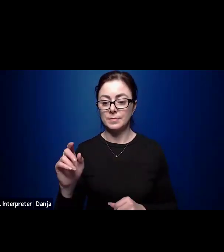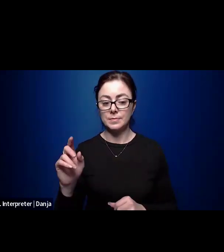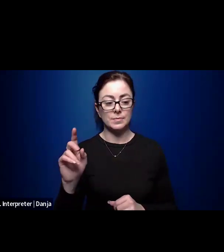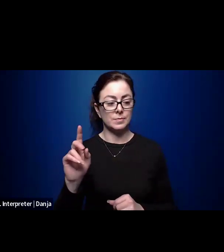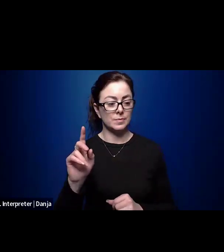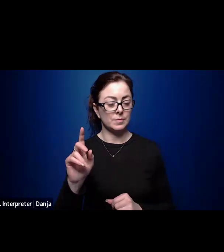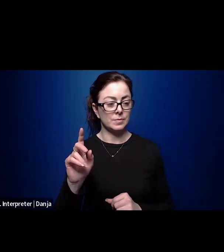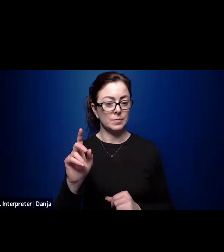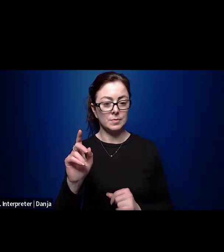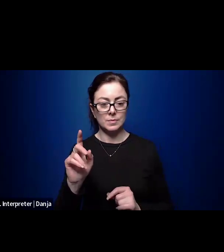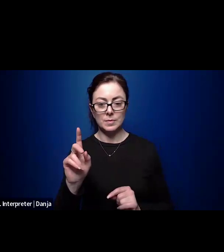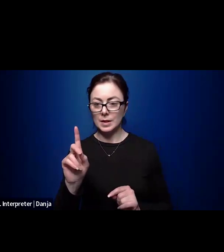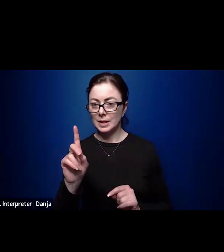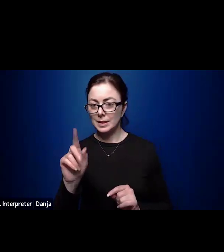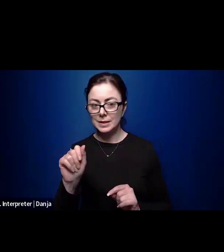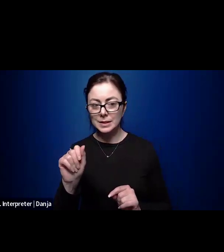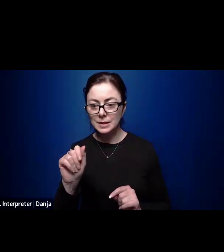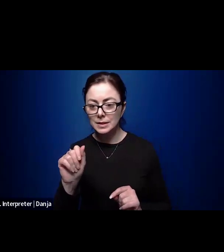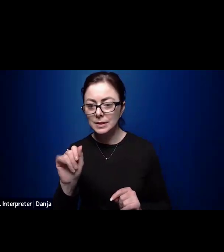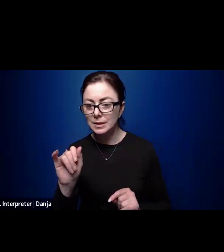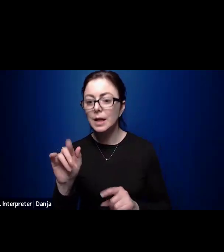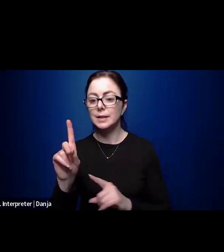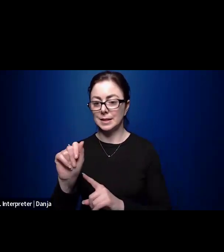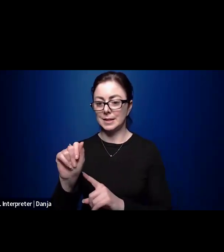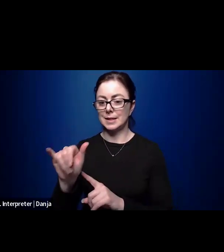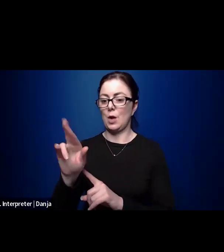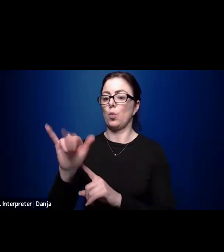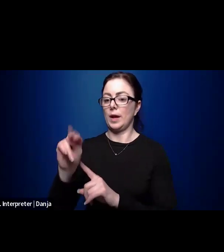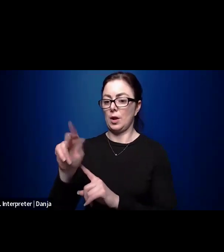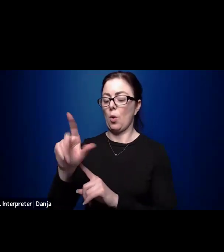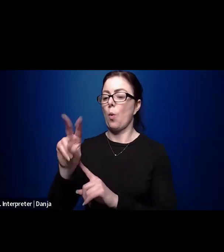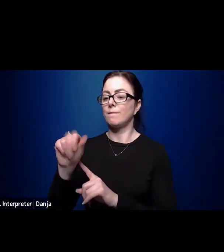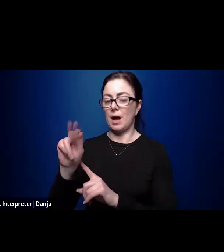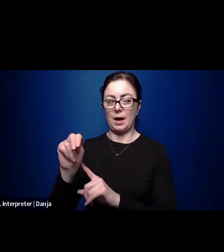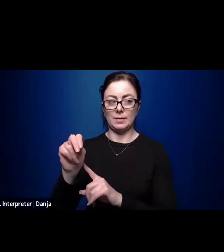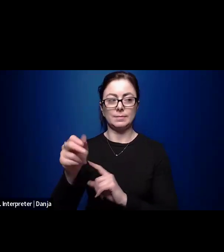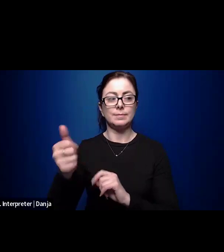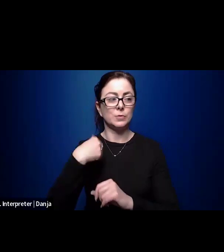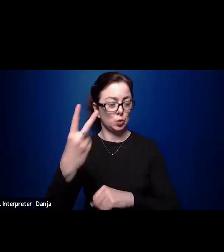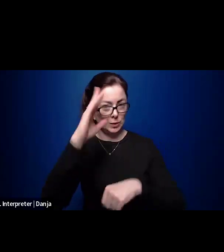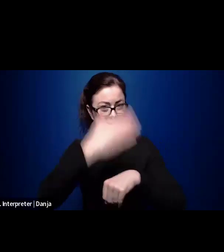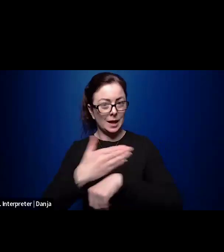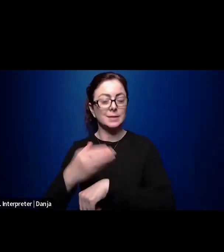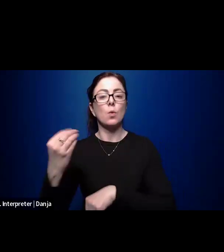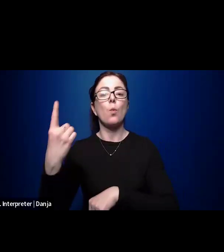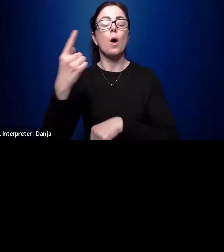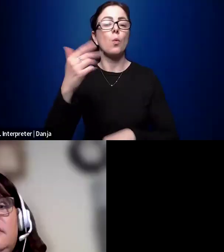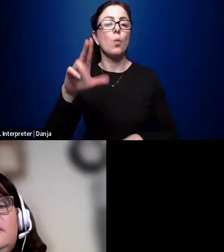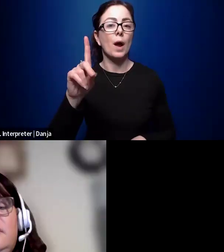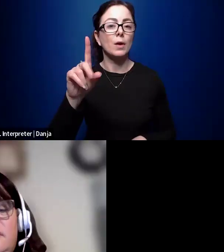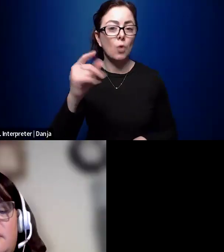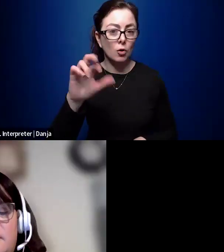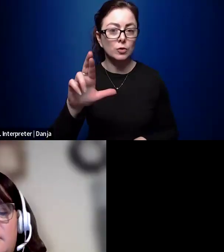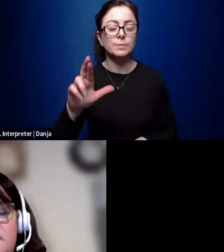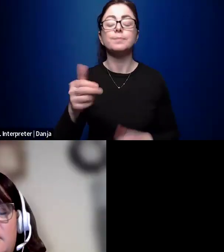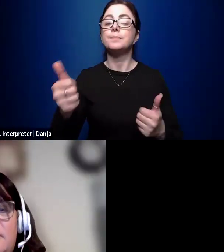has 2 sons and 1 granddaughter. She's a U.S. citizen, but she's originally from Guatemala, and